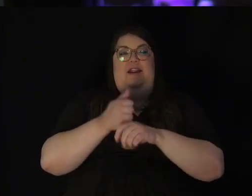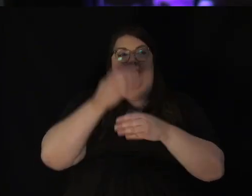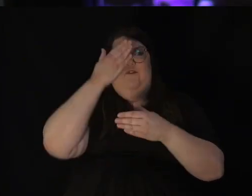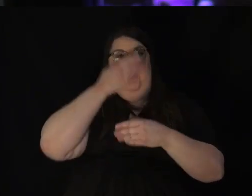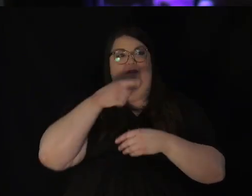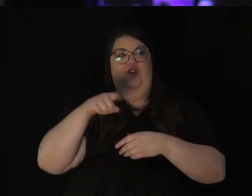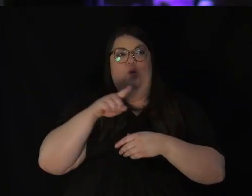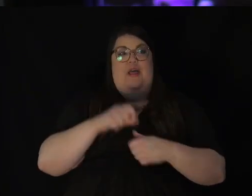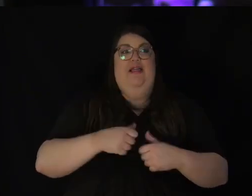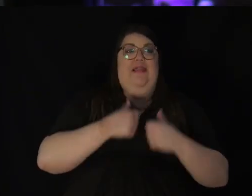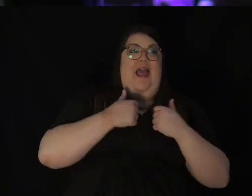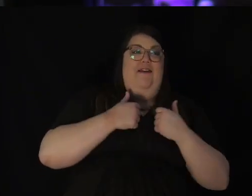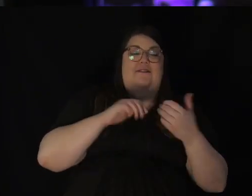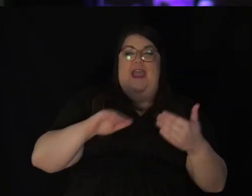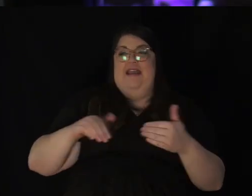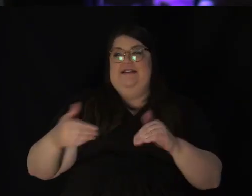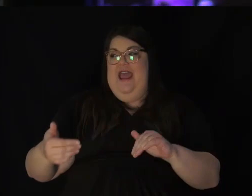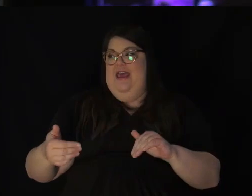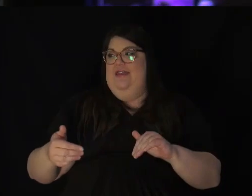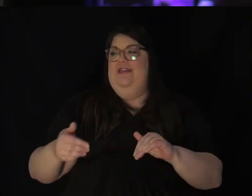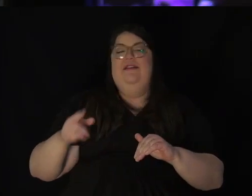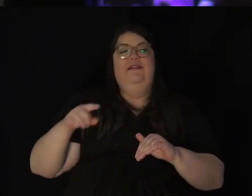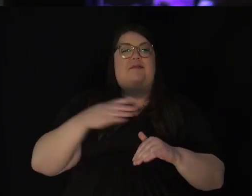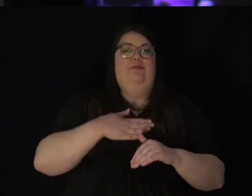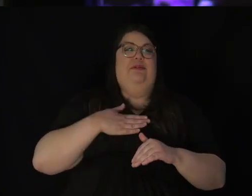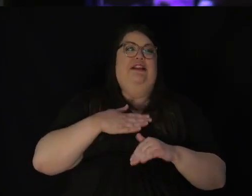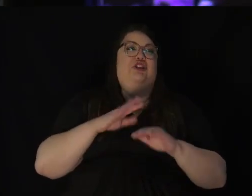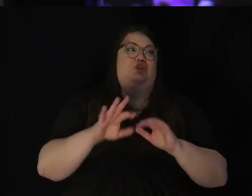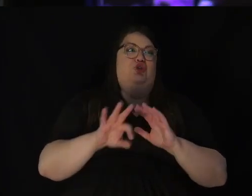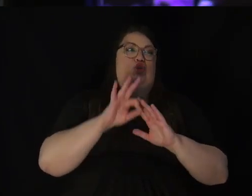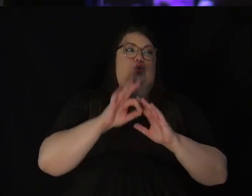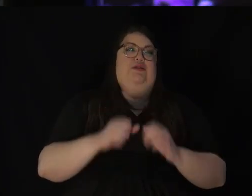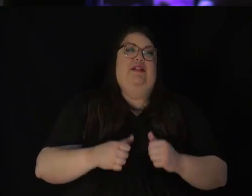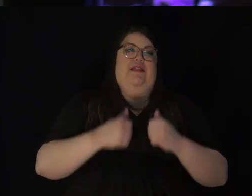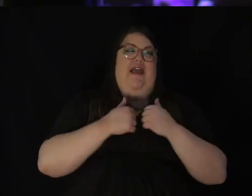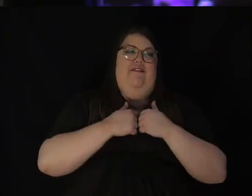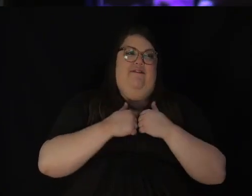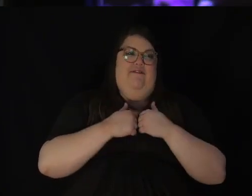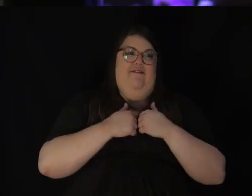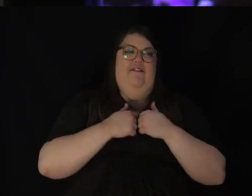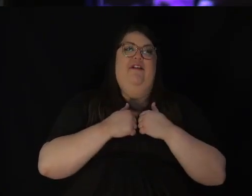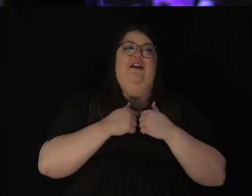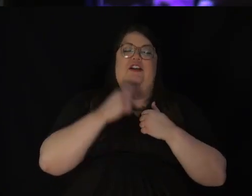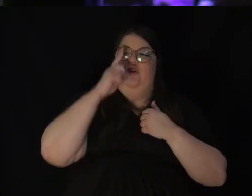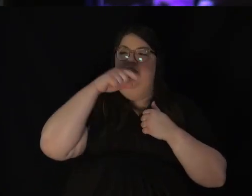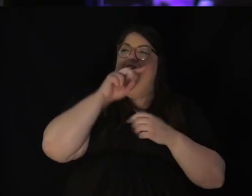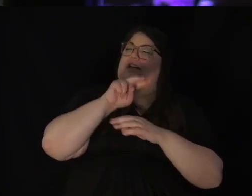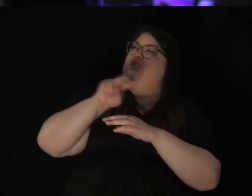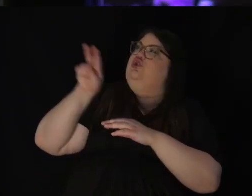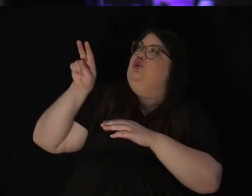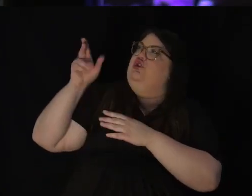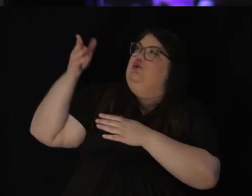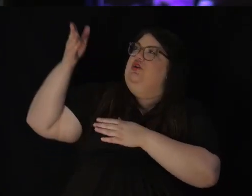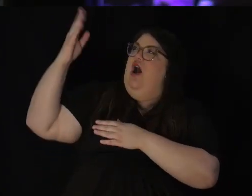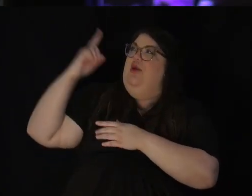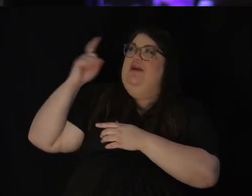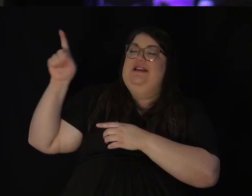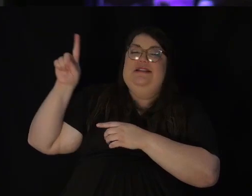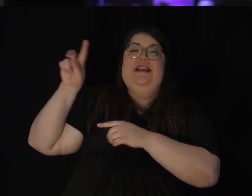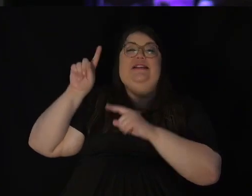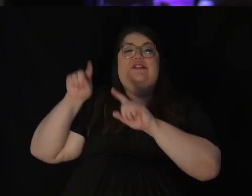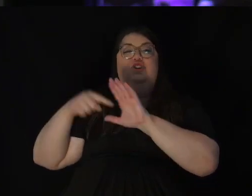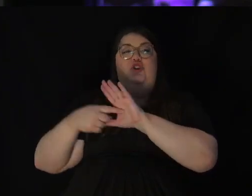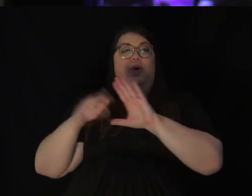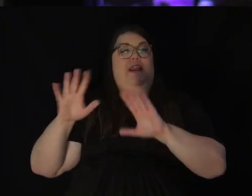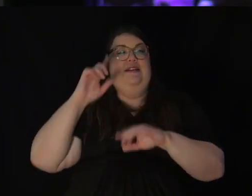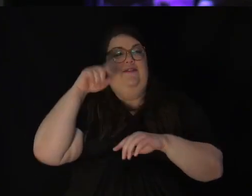Now choose life. Turn your face towards God as well because he's shining his face